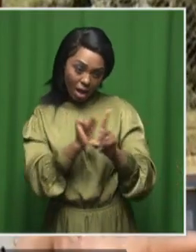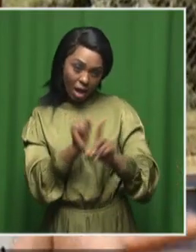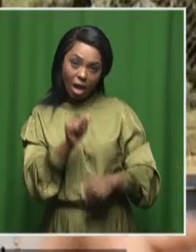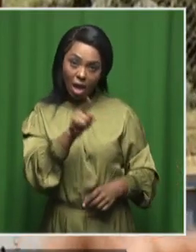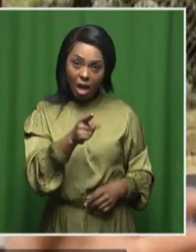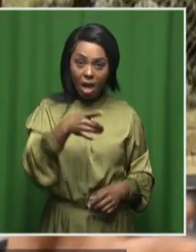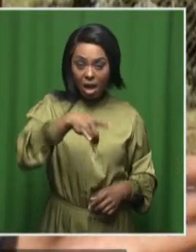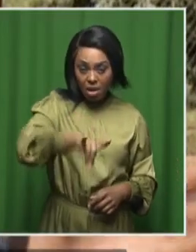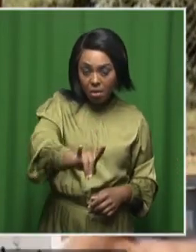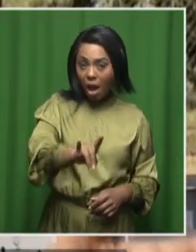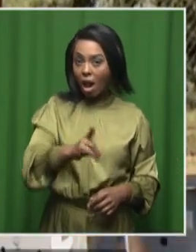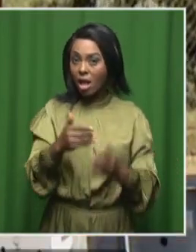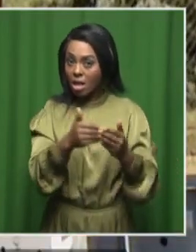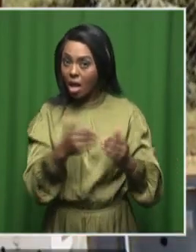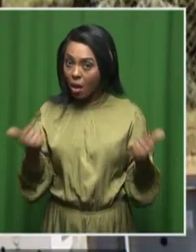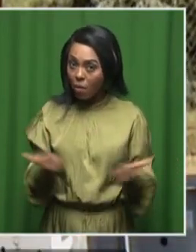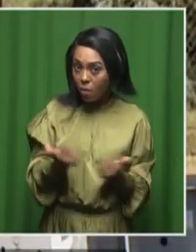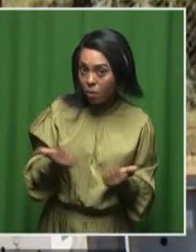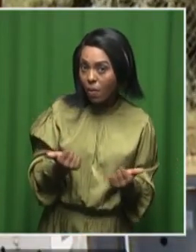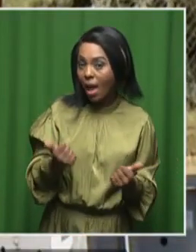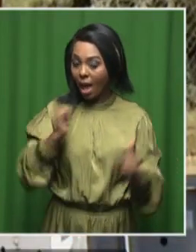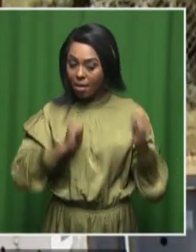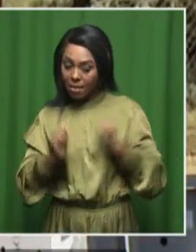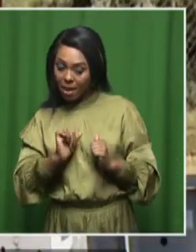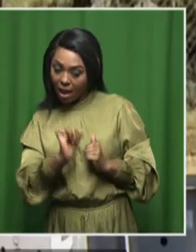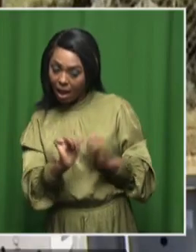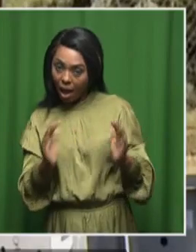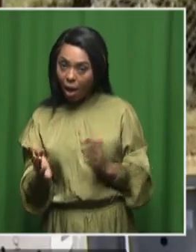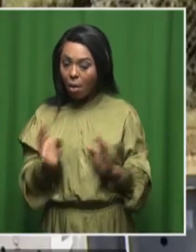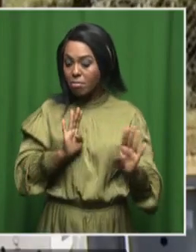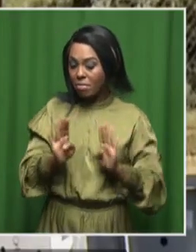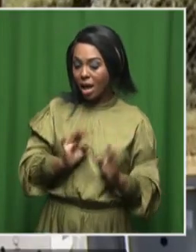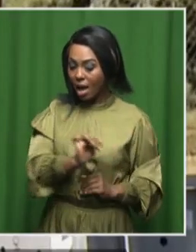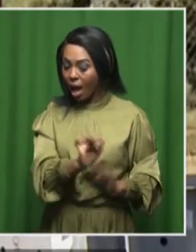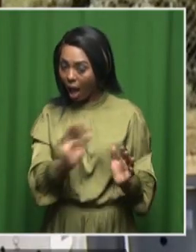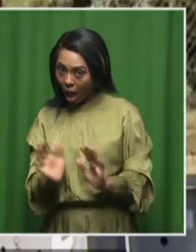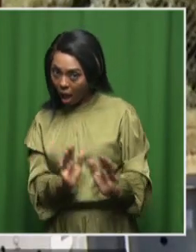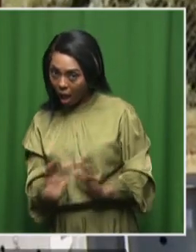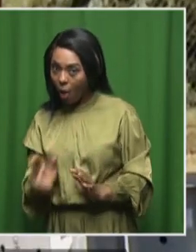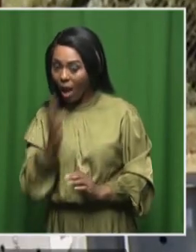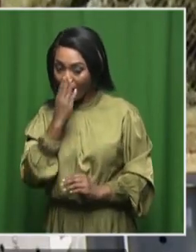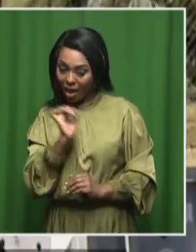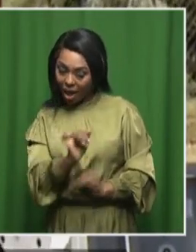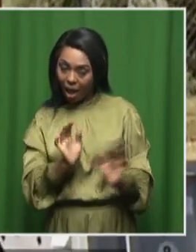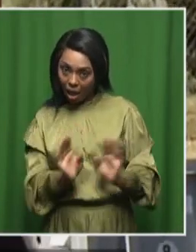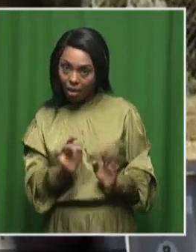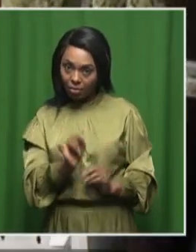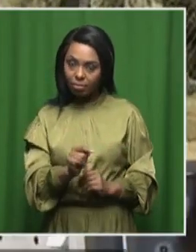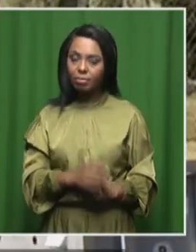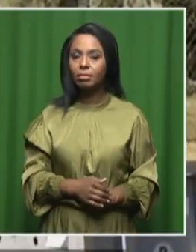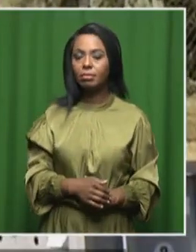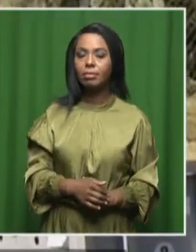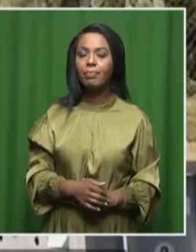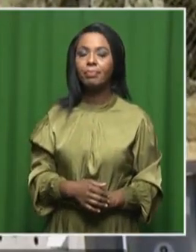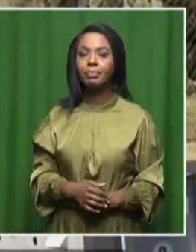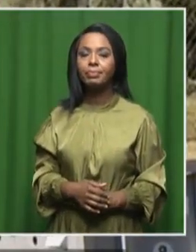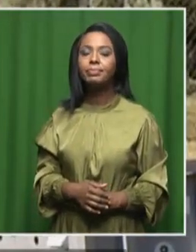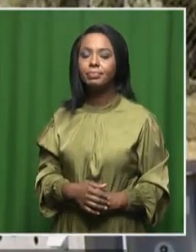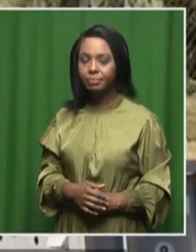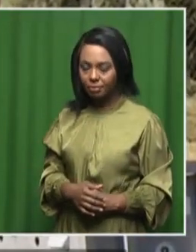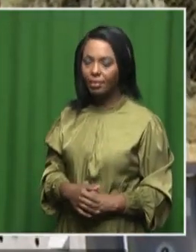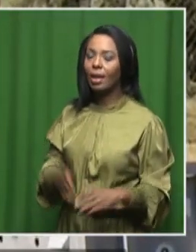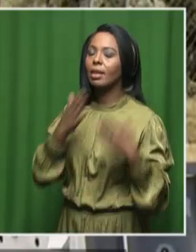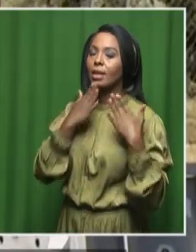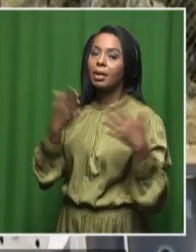special care. So it will be one by one releasing the animal to here to this prepared sector for them. Well, thank you very much.